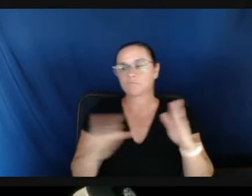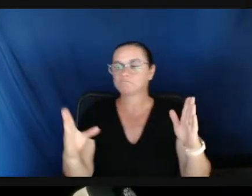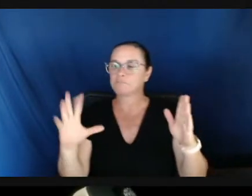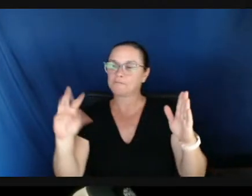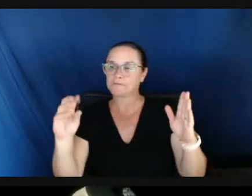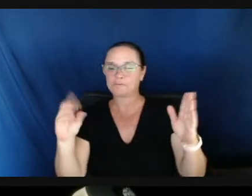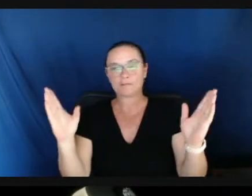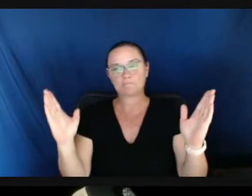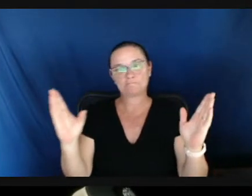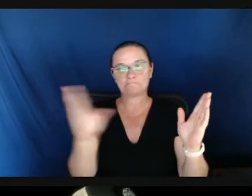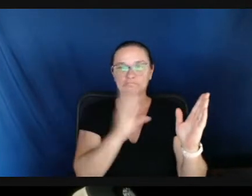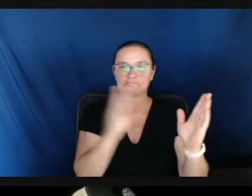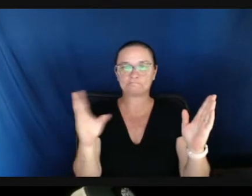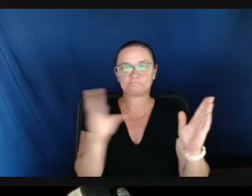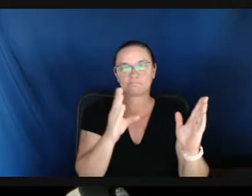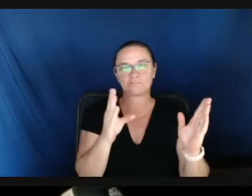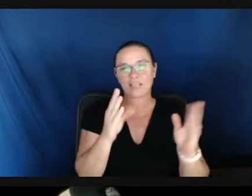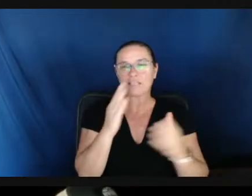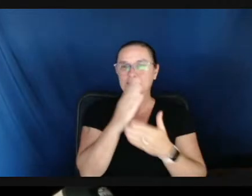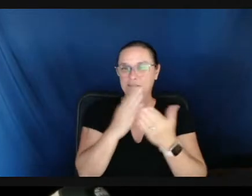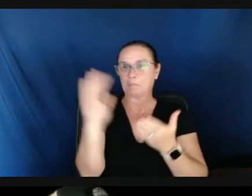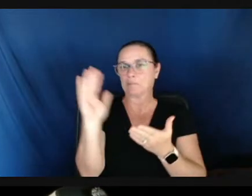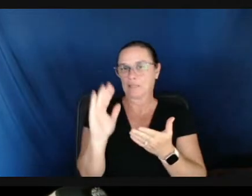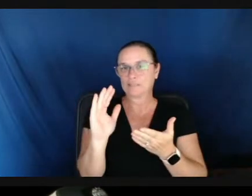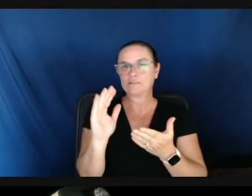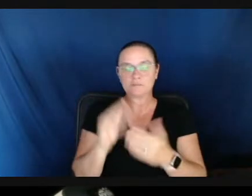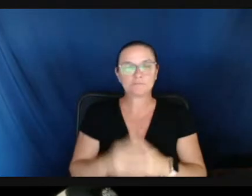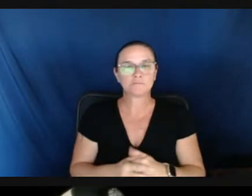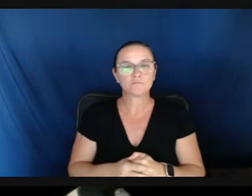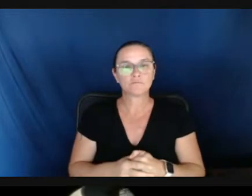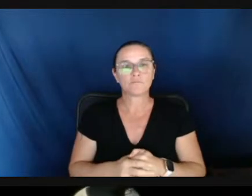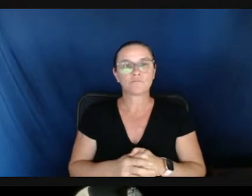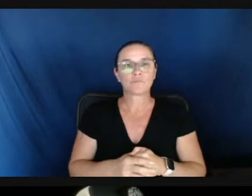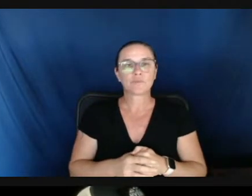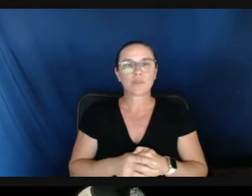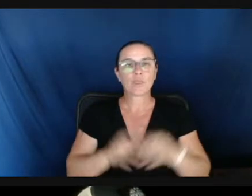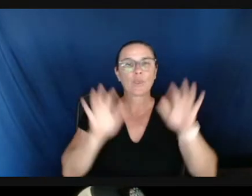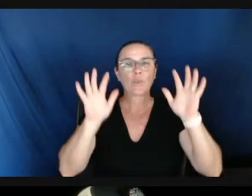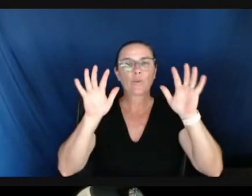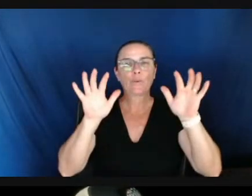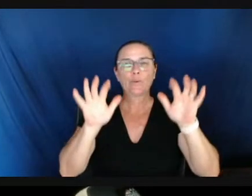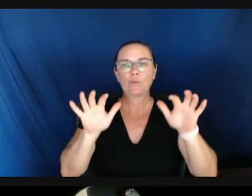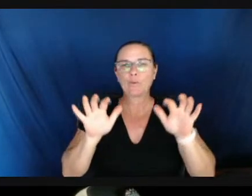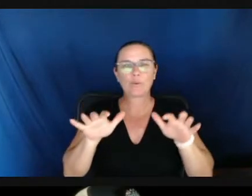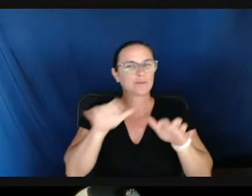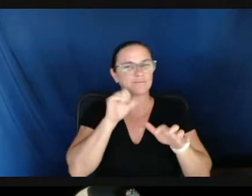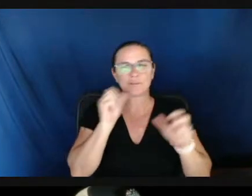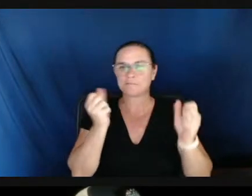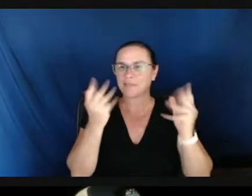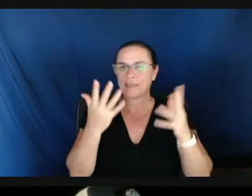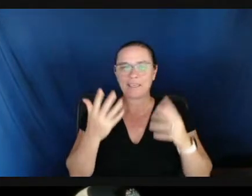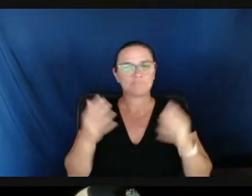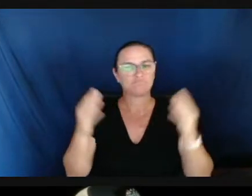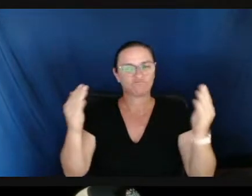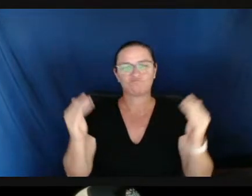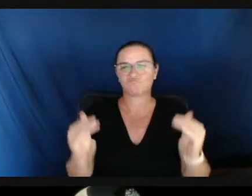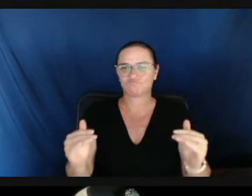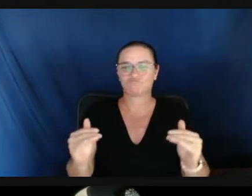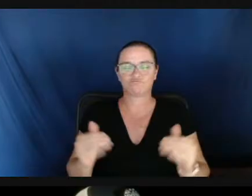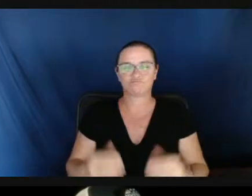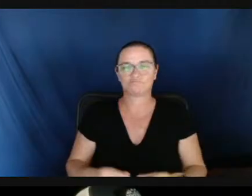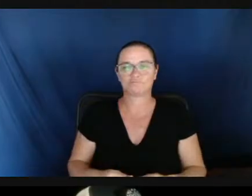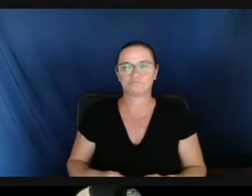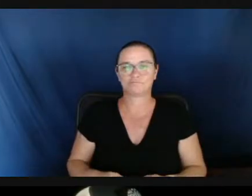little bit lower some days here. Pretty sparse on our depth versus time plot, so let's just move on past